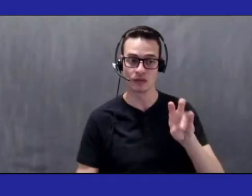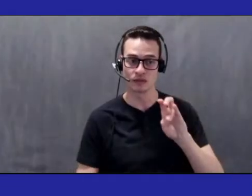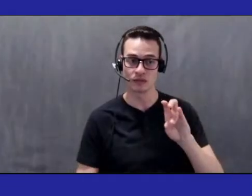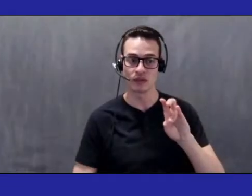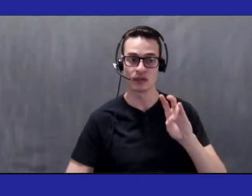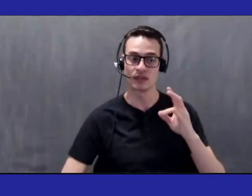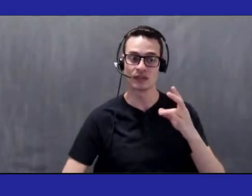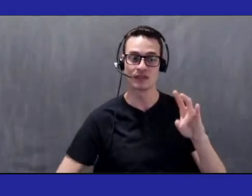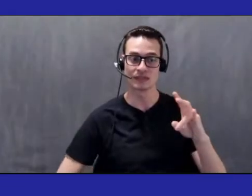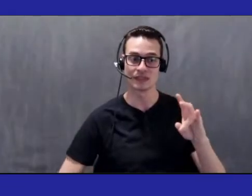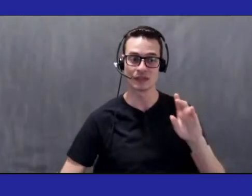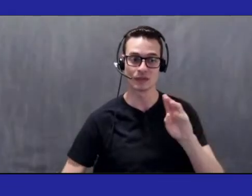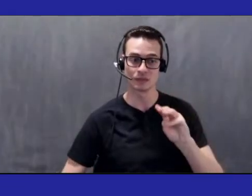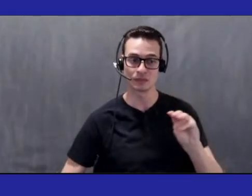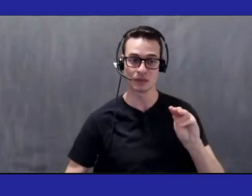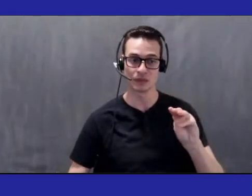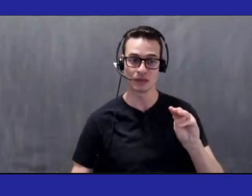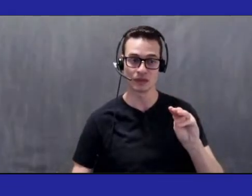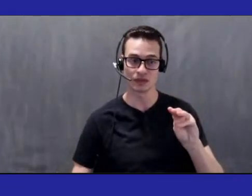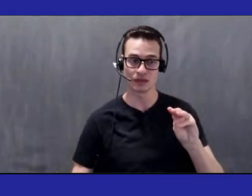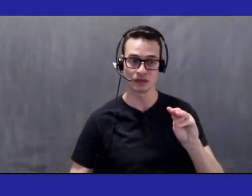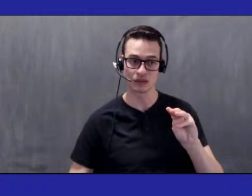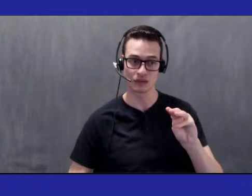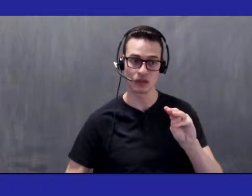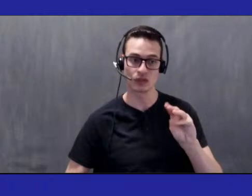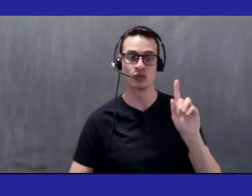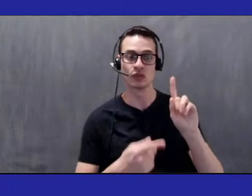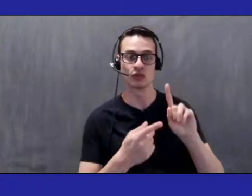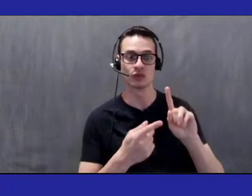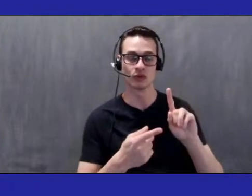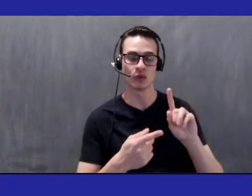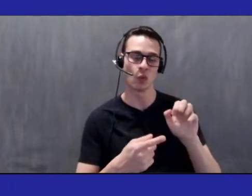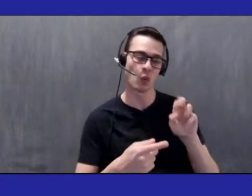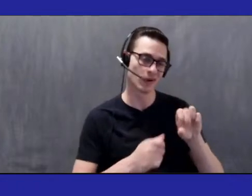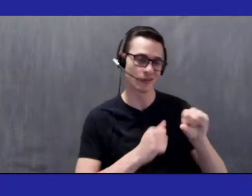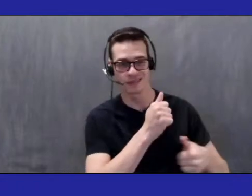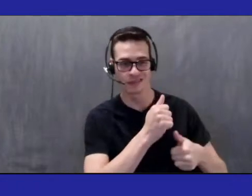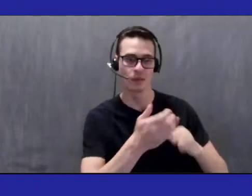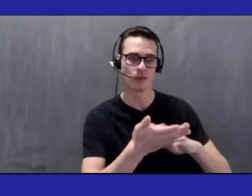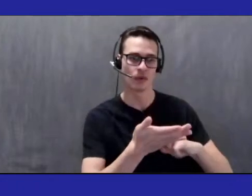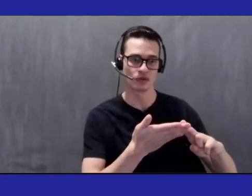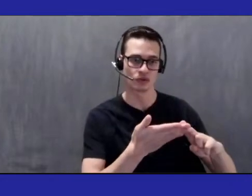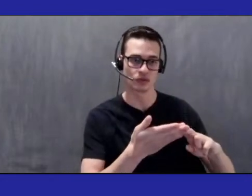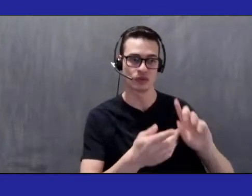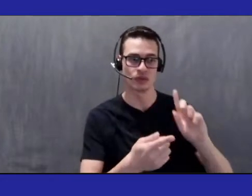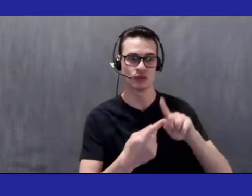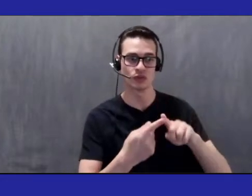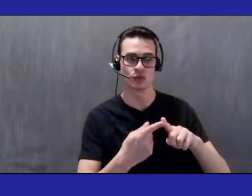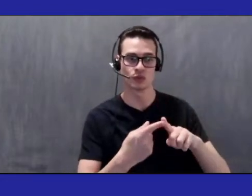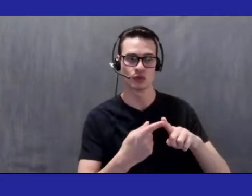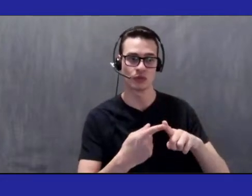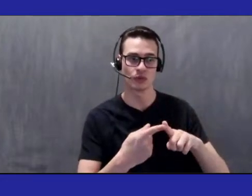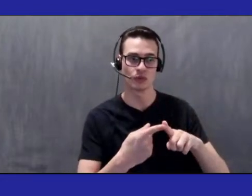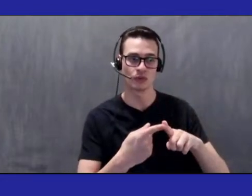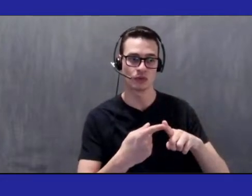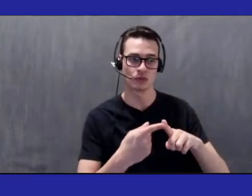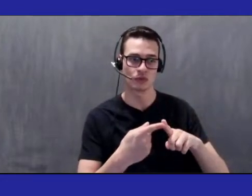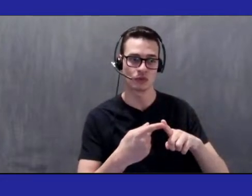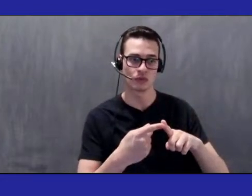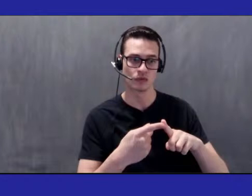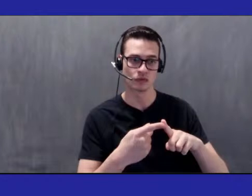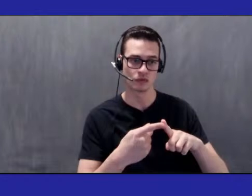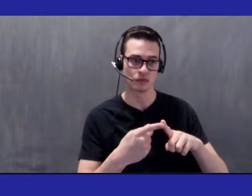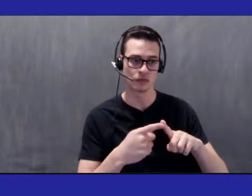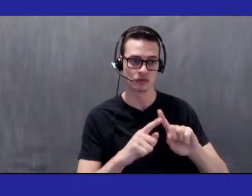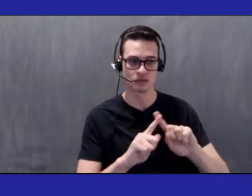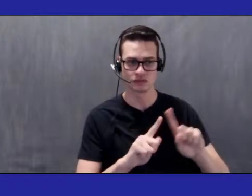717 in contracts or subcontracts, $217 million to LICCOM for migrant hotel food services.